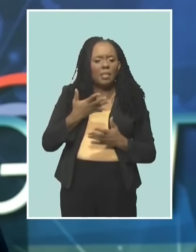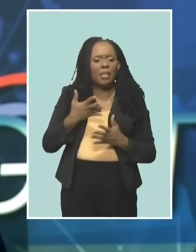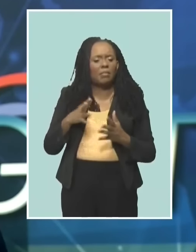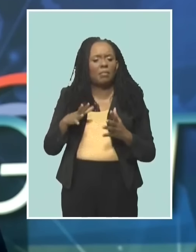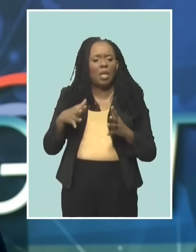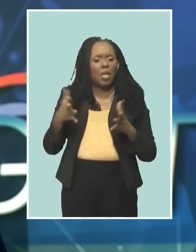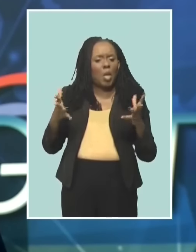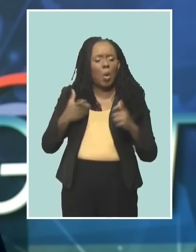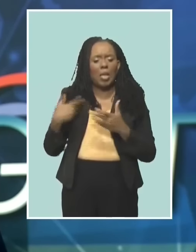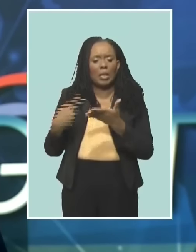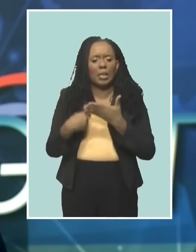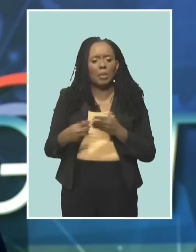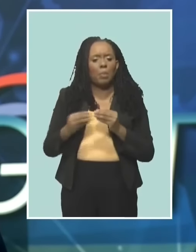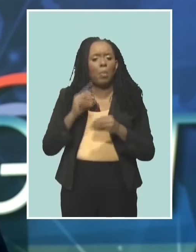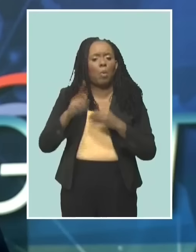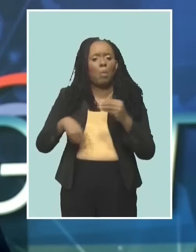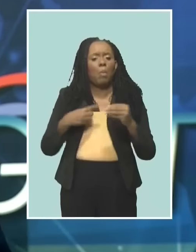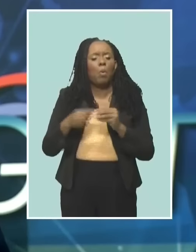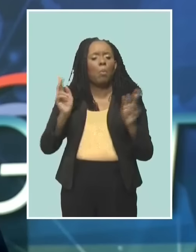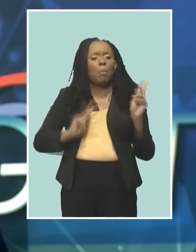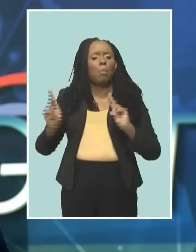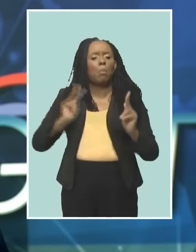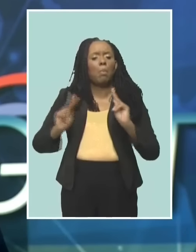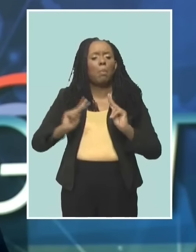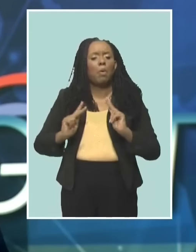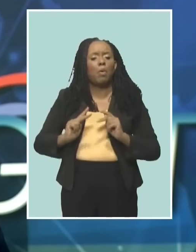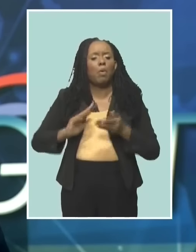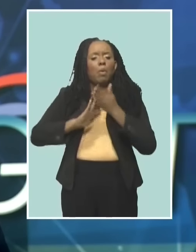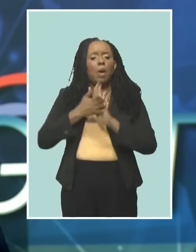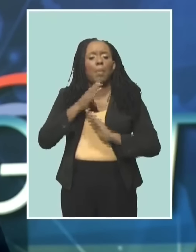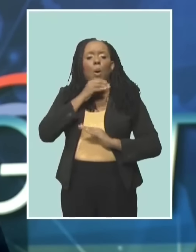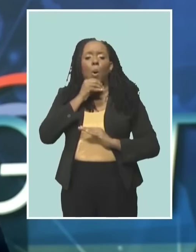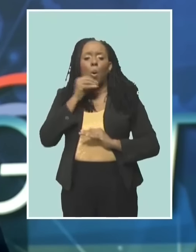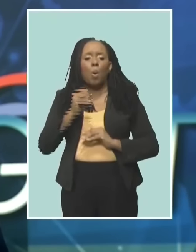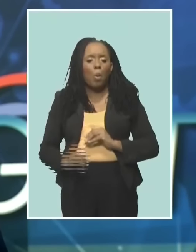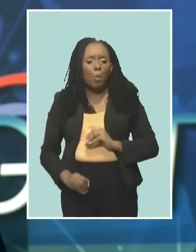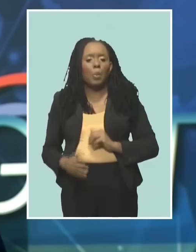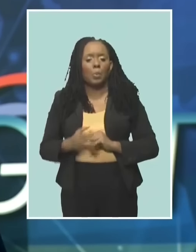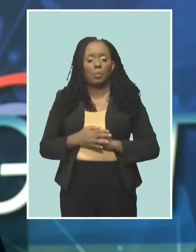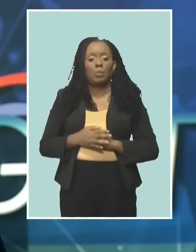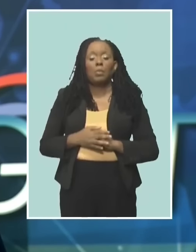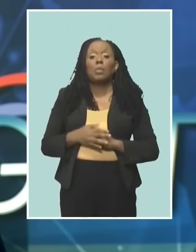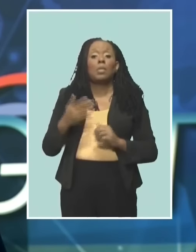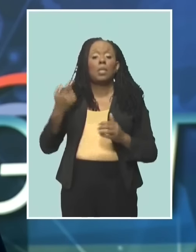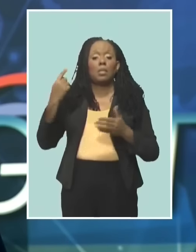to take note of the 2023 to 2028 National Policy on Aging.